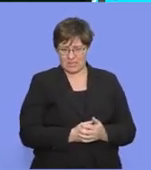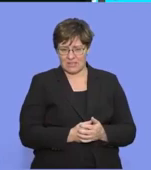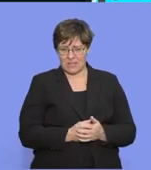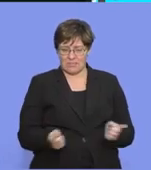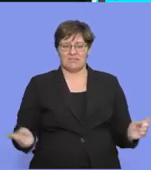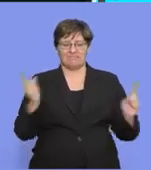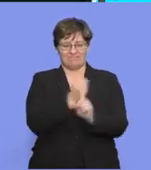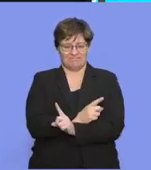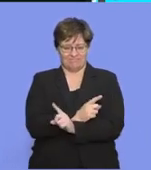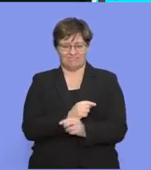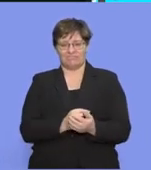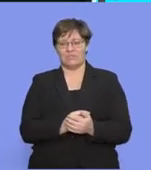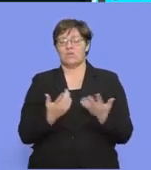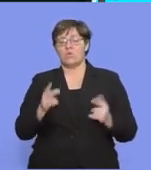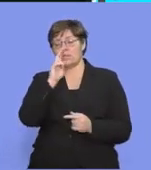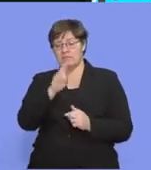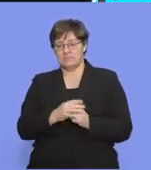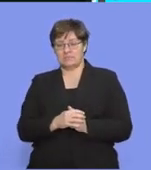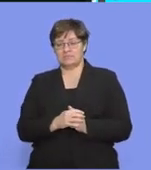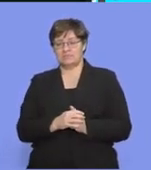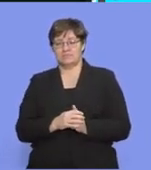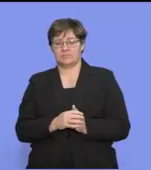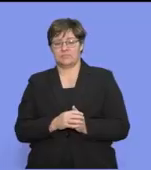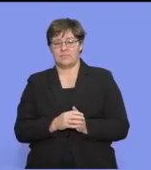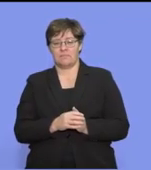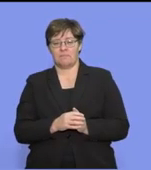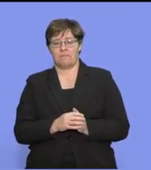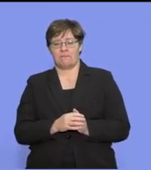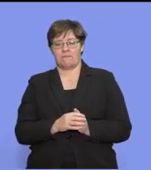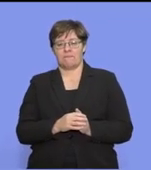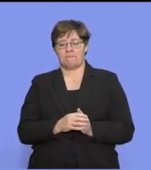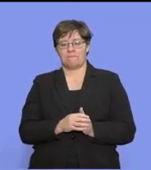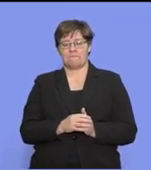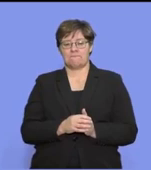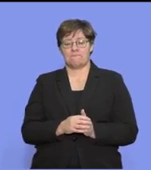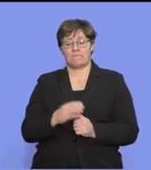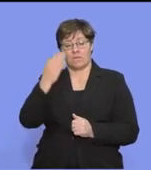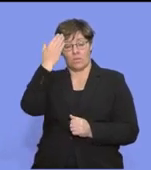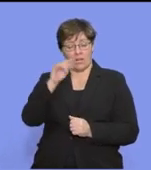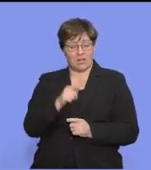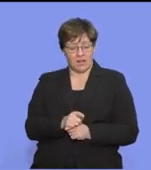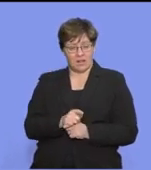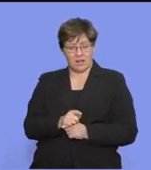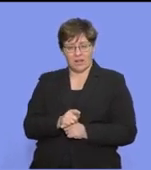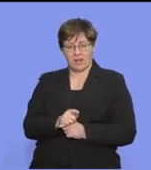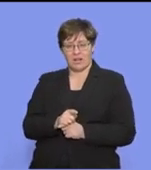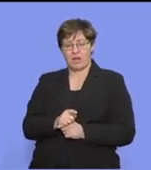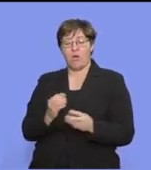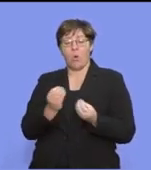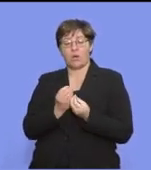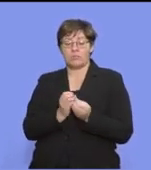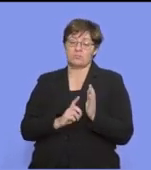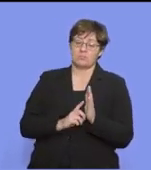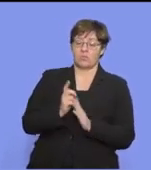was the other way around. So if we have a look here, we know that organisms don't